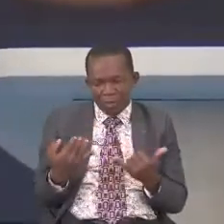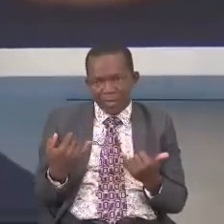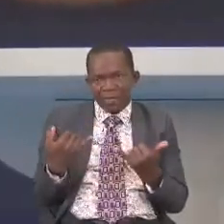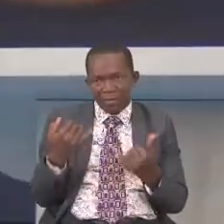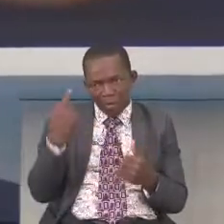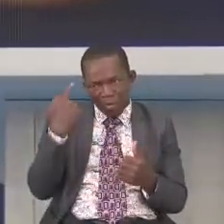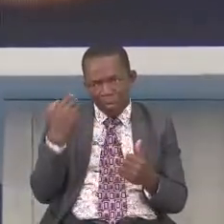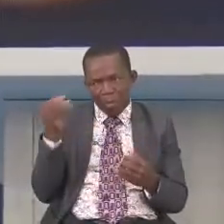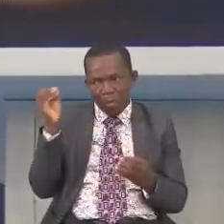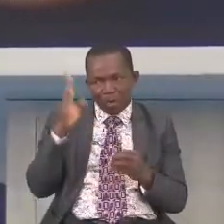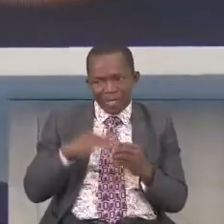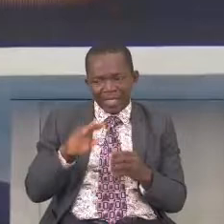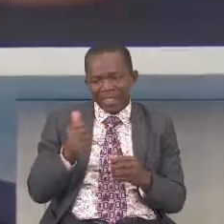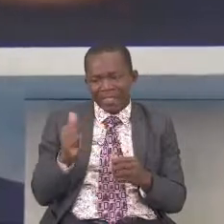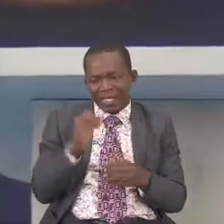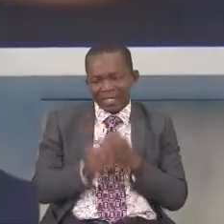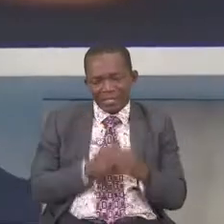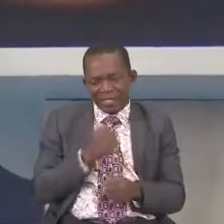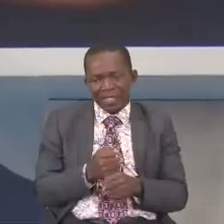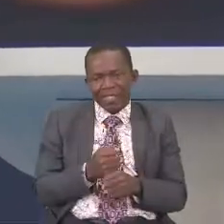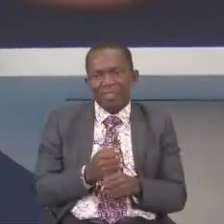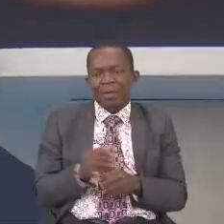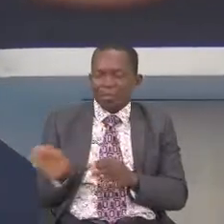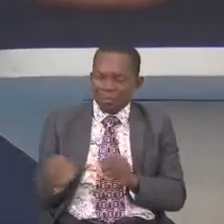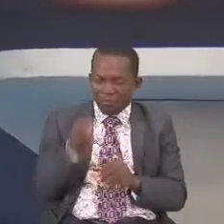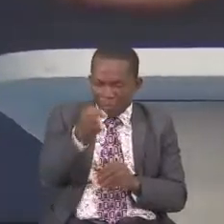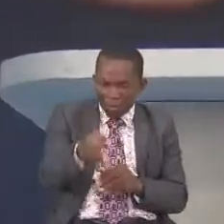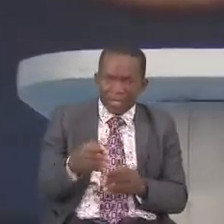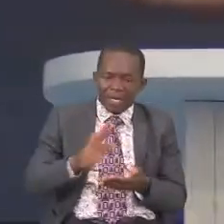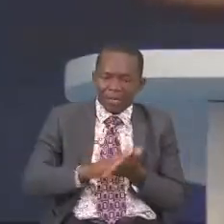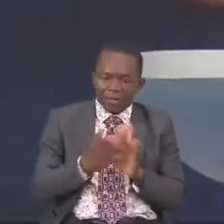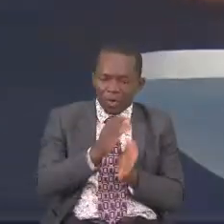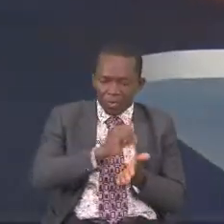saved. Why don't you seek the Lord for sanctification, for the